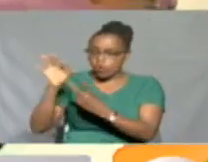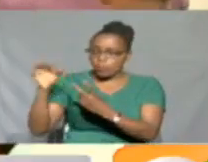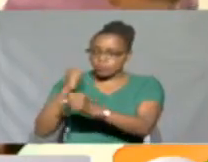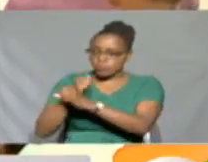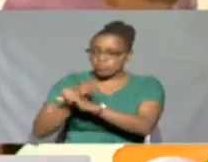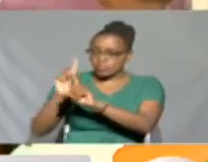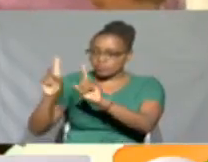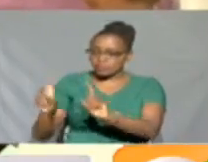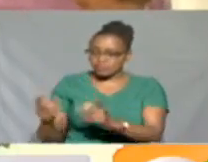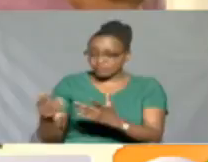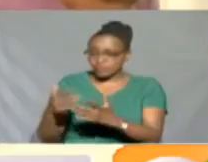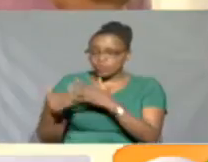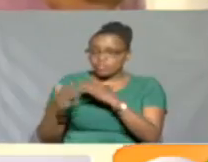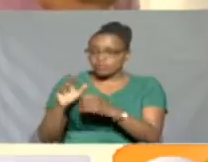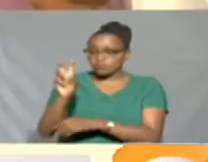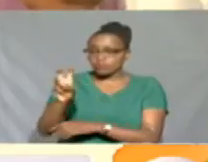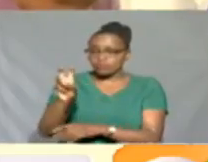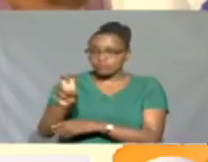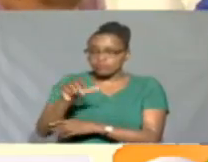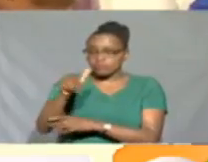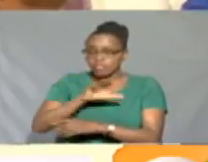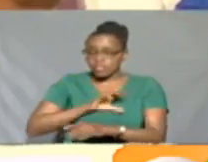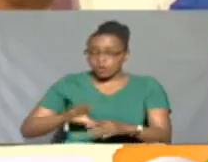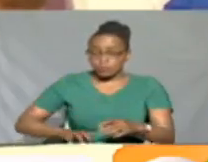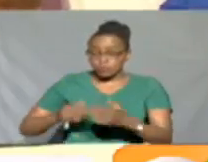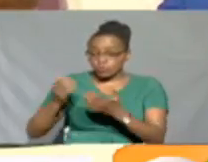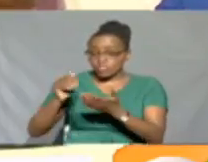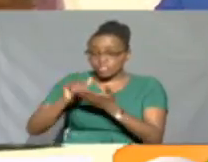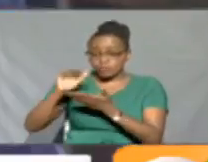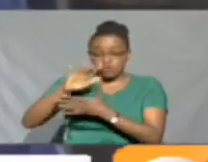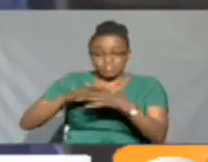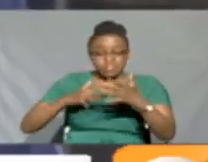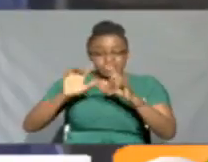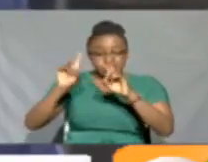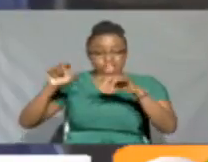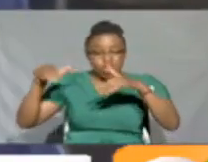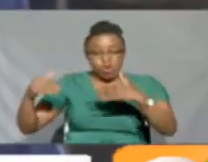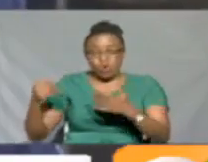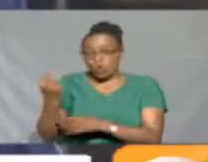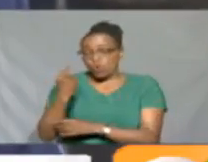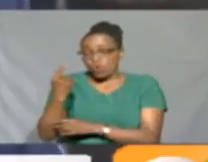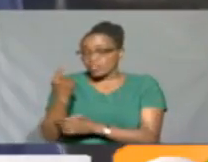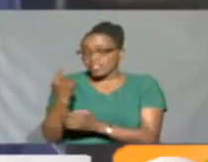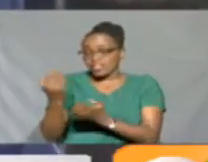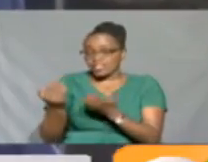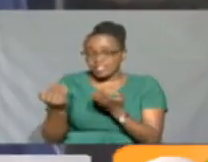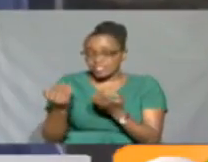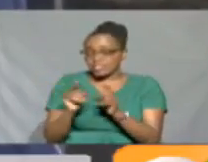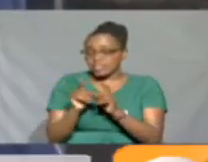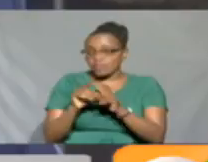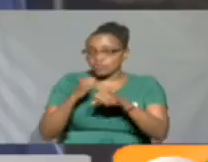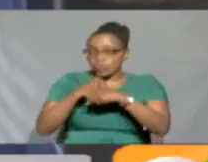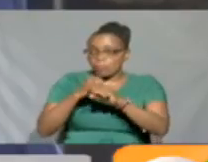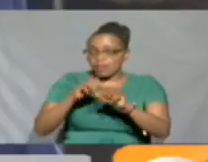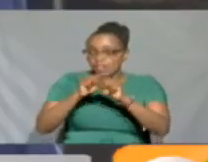work based on what you've seen, having another commission? Do we need more structures, or do we just need to clean up the